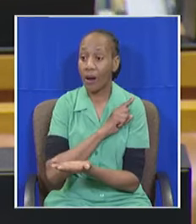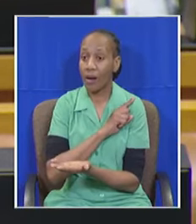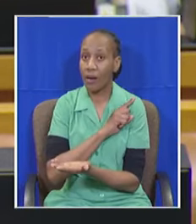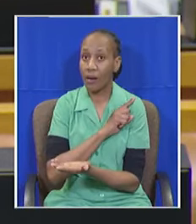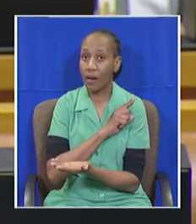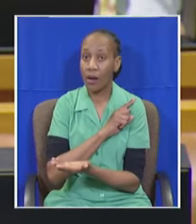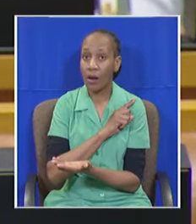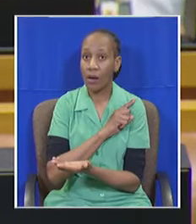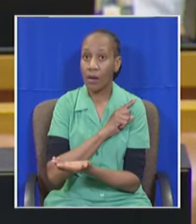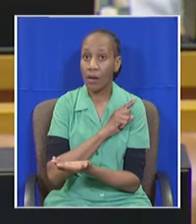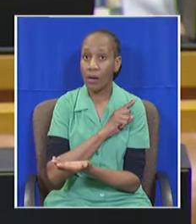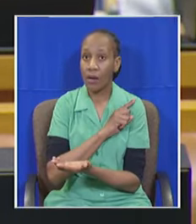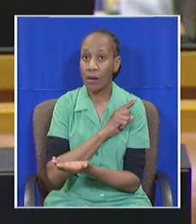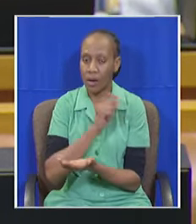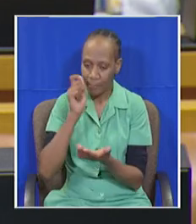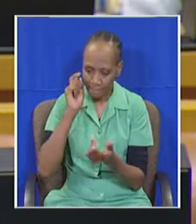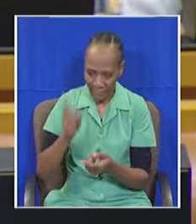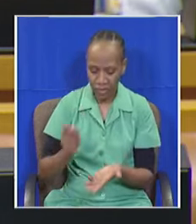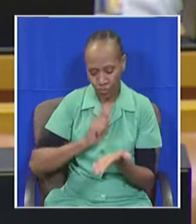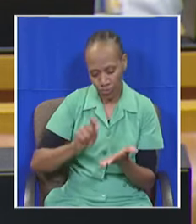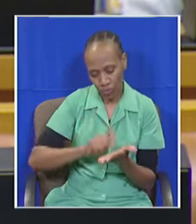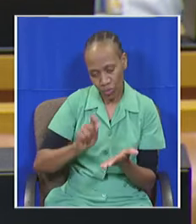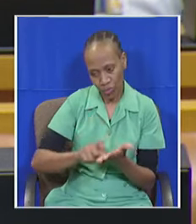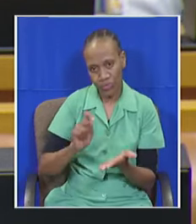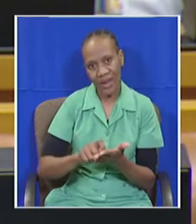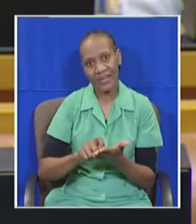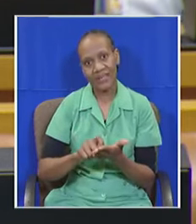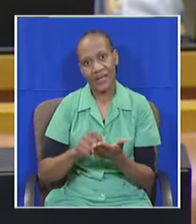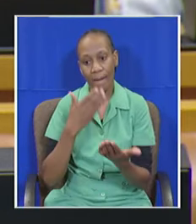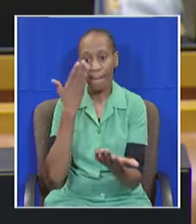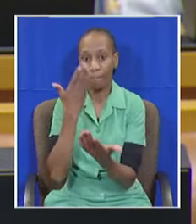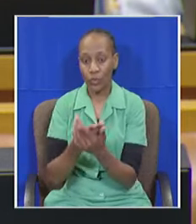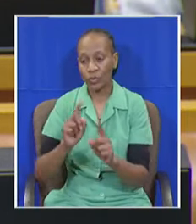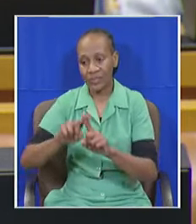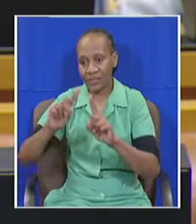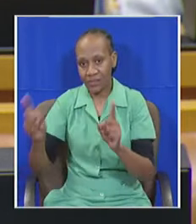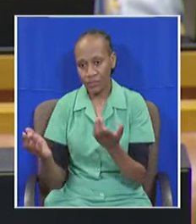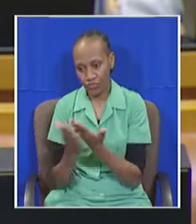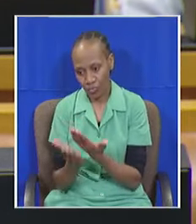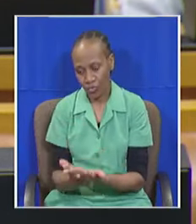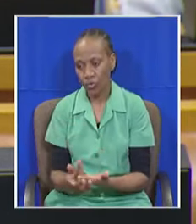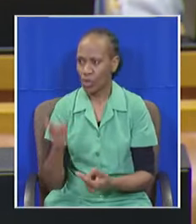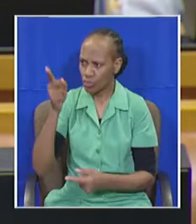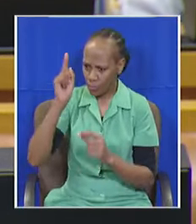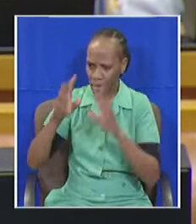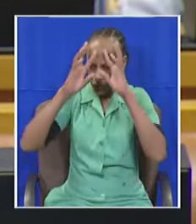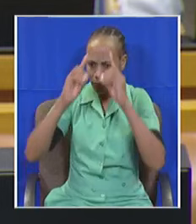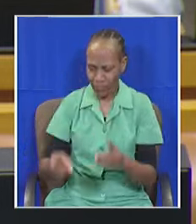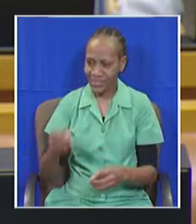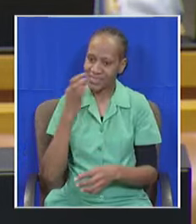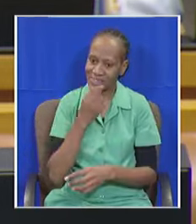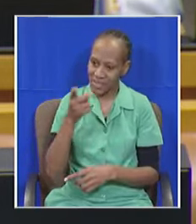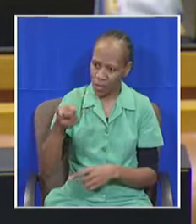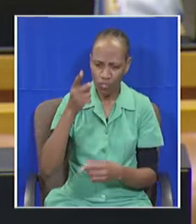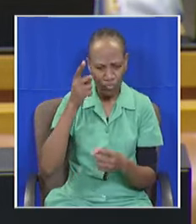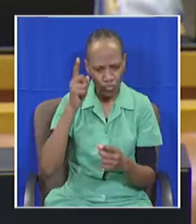by way of a separate substantive motion. Yes, you are and correct. And you should then have ruled the Honourable Mbatha out of